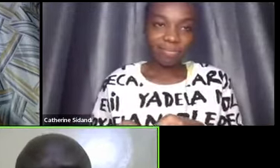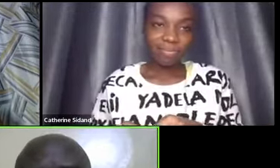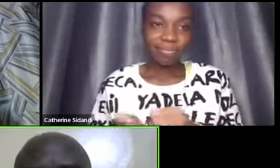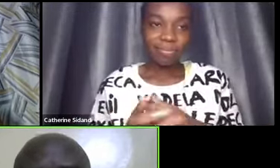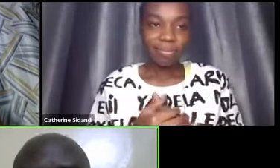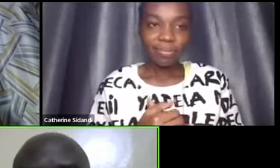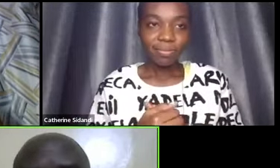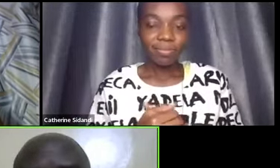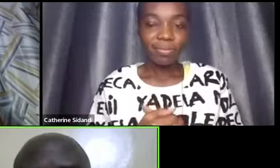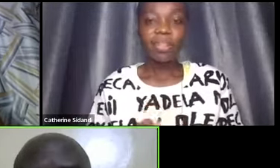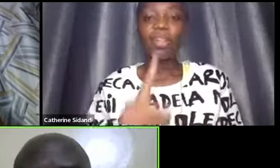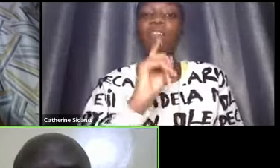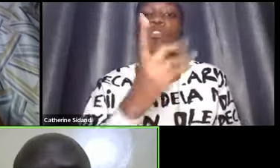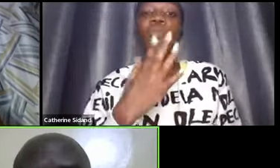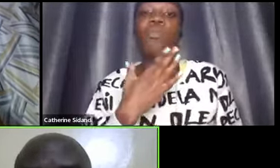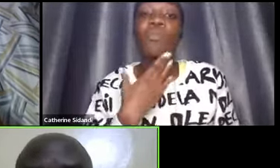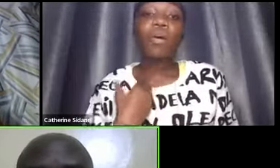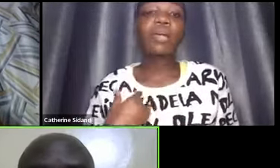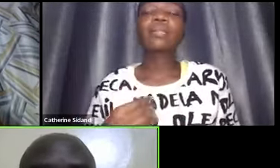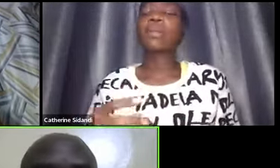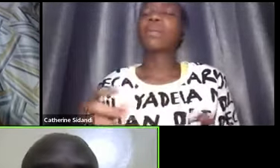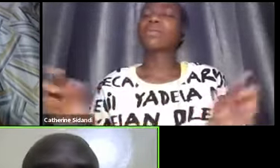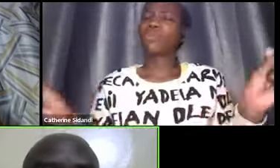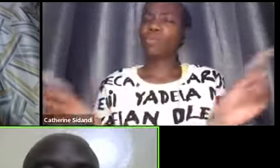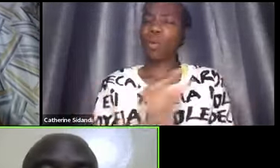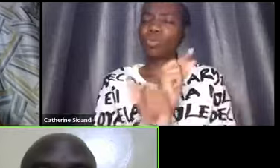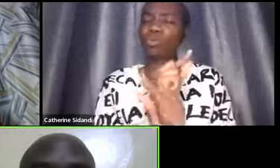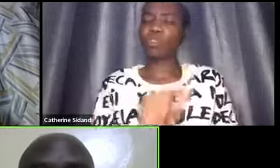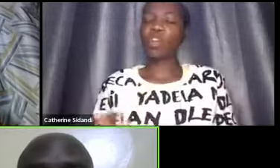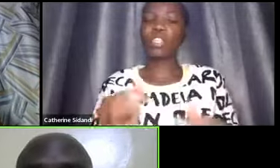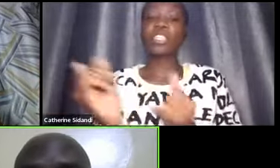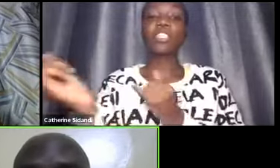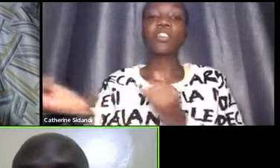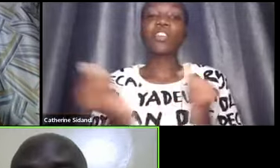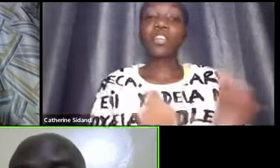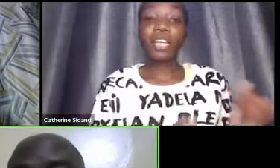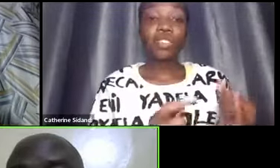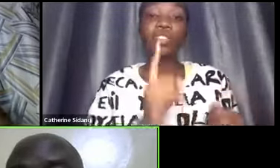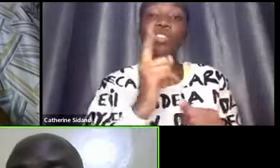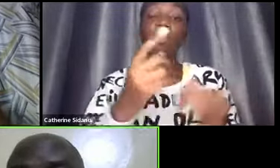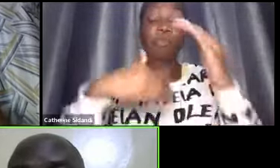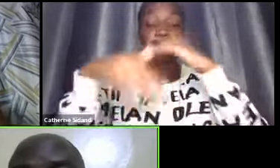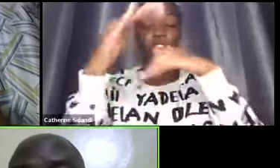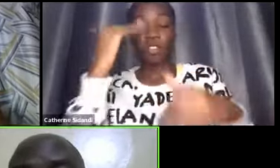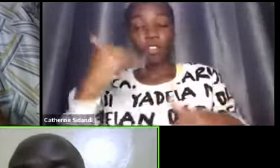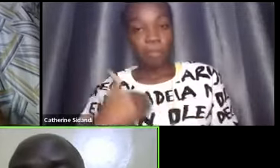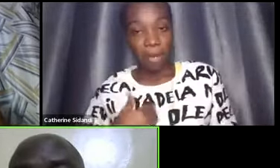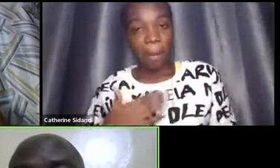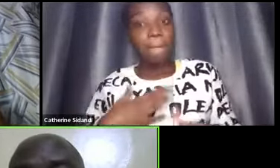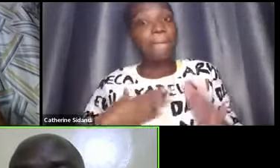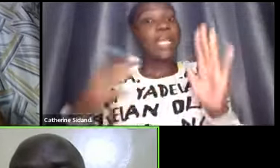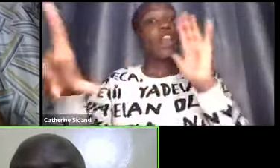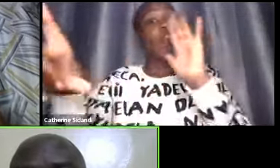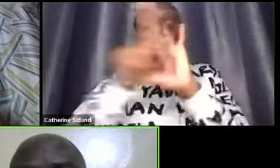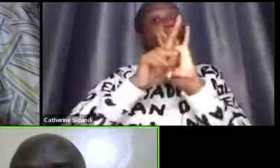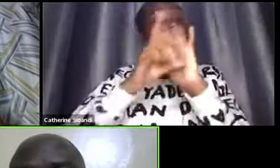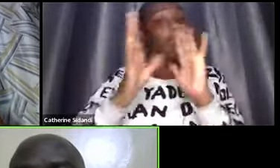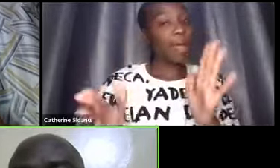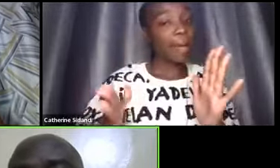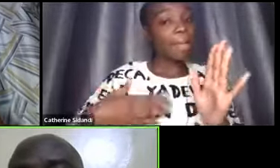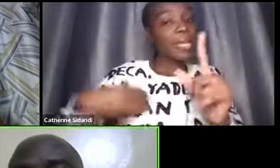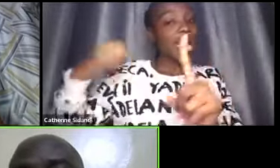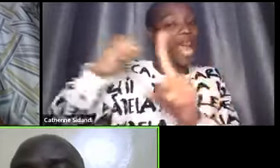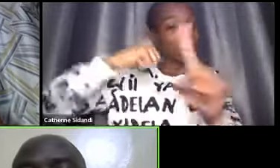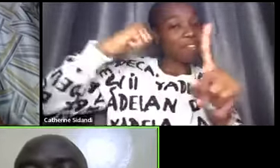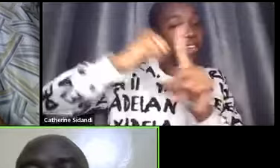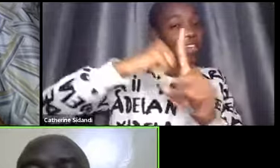Just to give myself a brief introduction for those people who do not know me, my primary profession, I'm a lawyer. I'm an advocate of the High Court